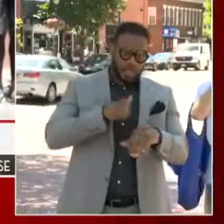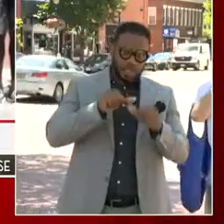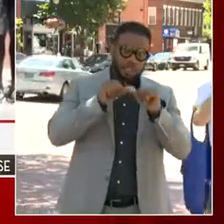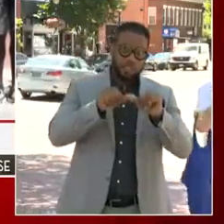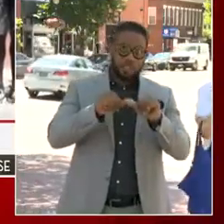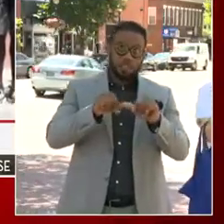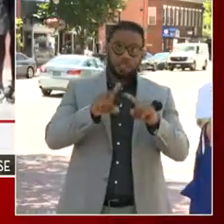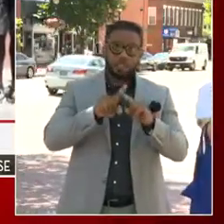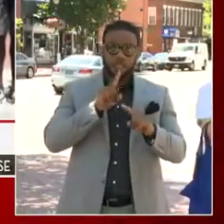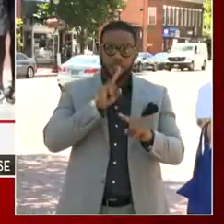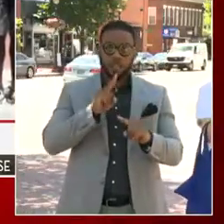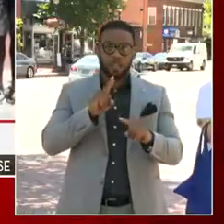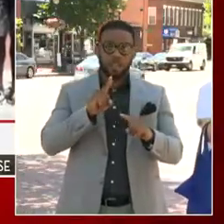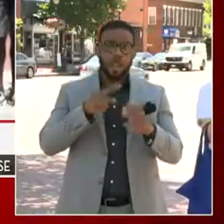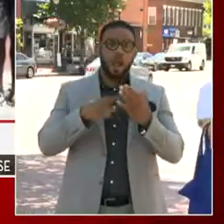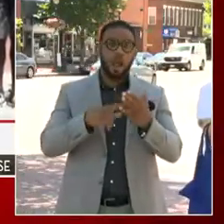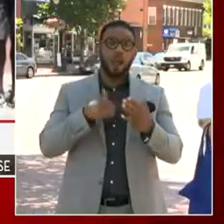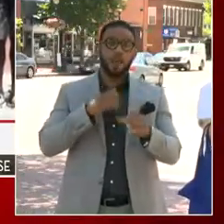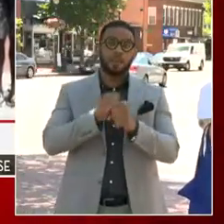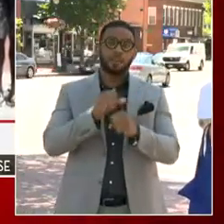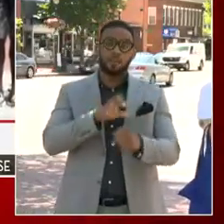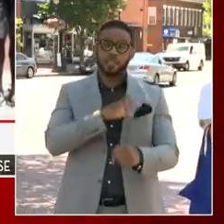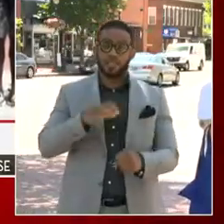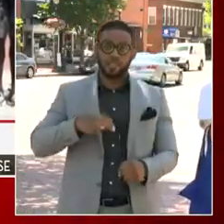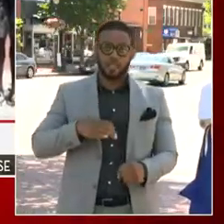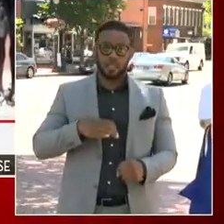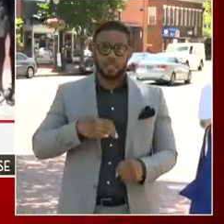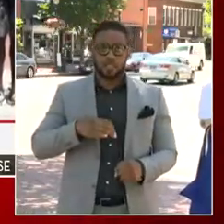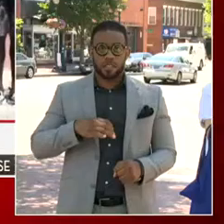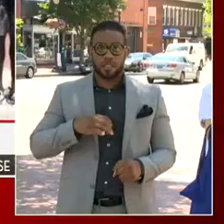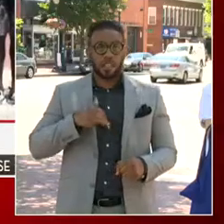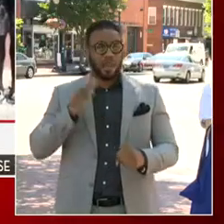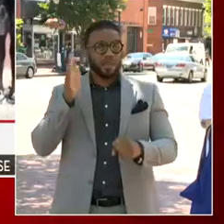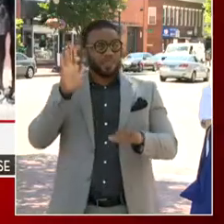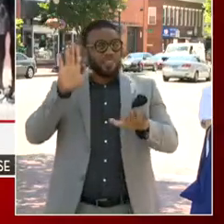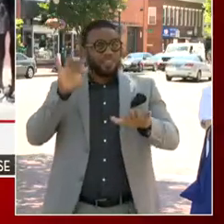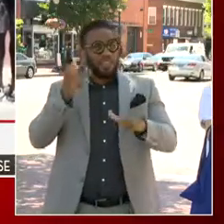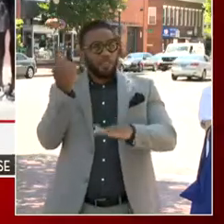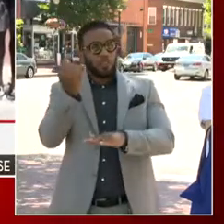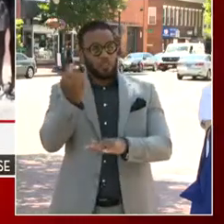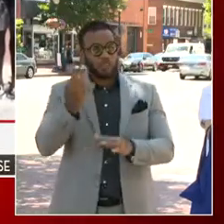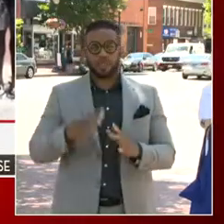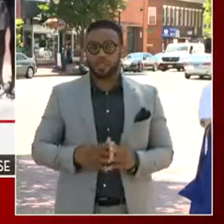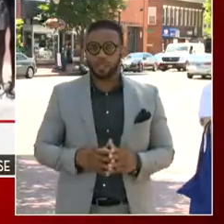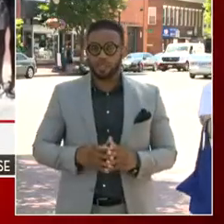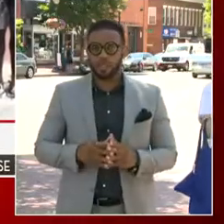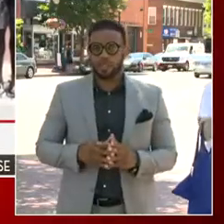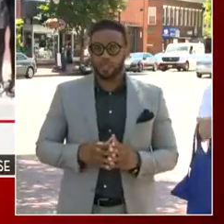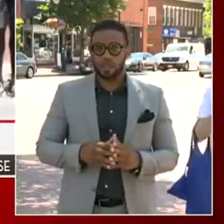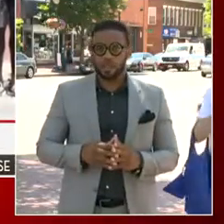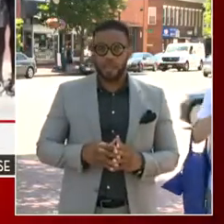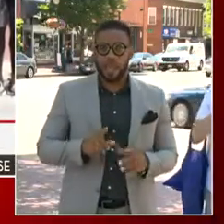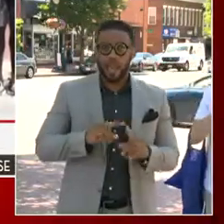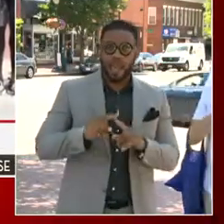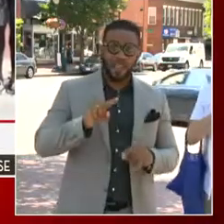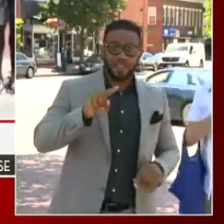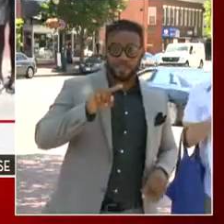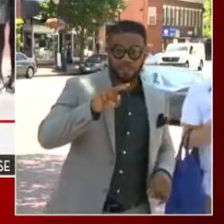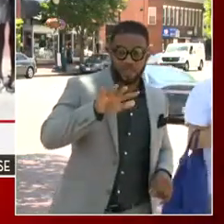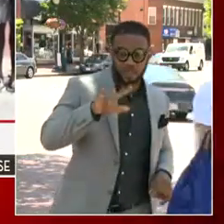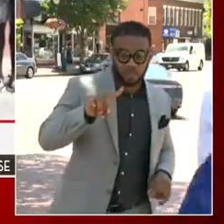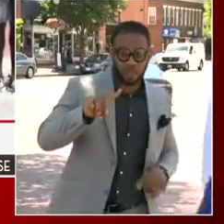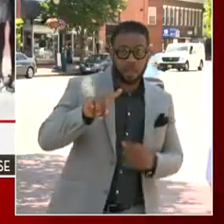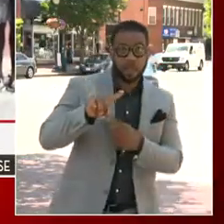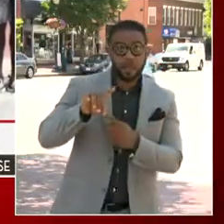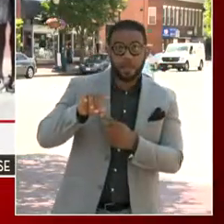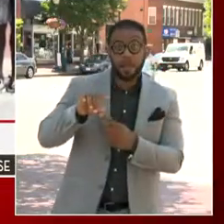to be the argument I make to the Congress. I'm testifying this Tuesday on S-51 that